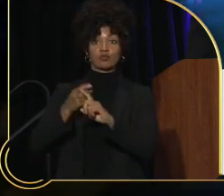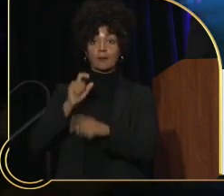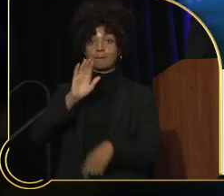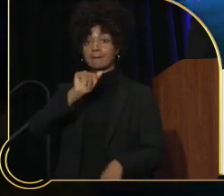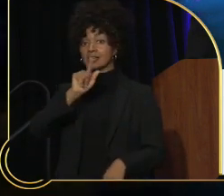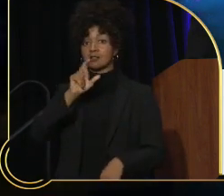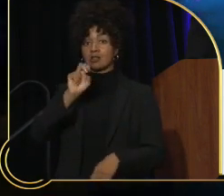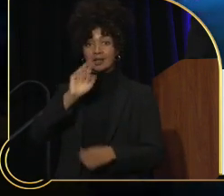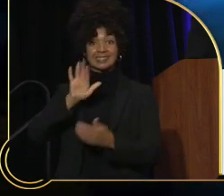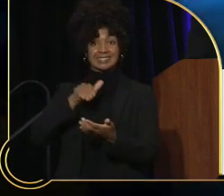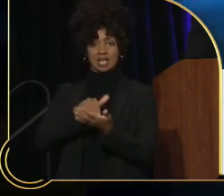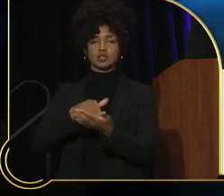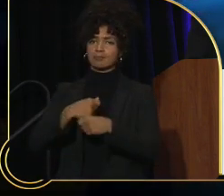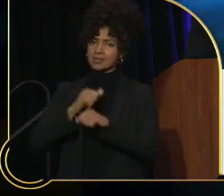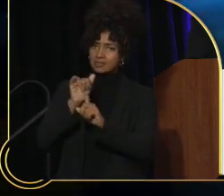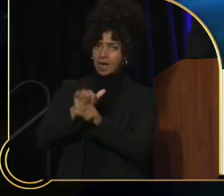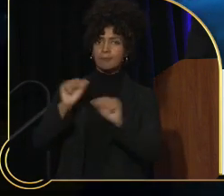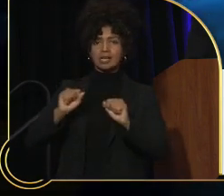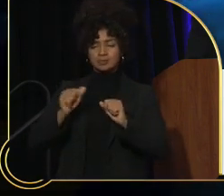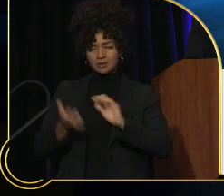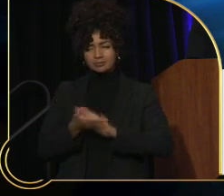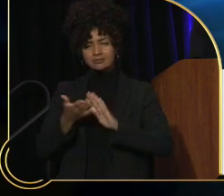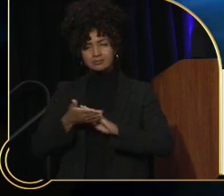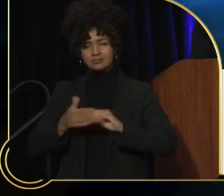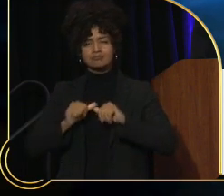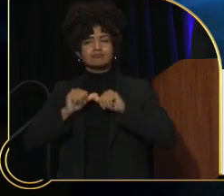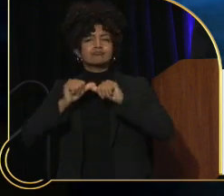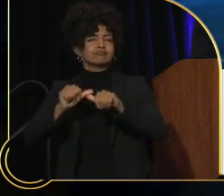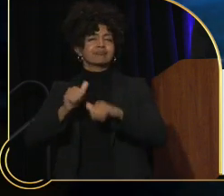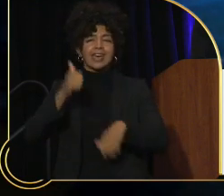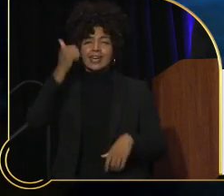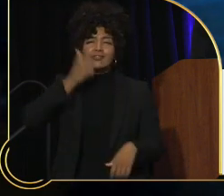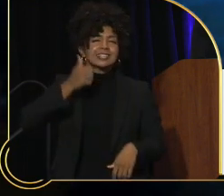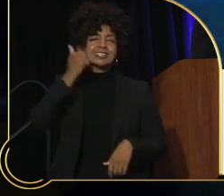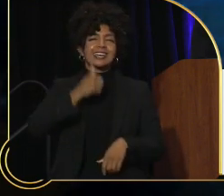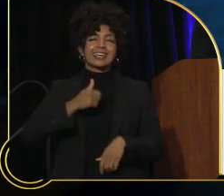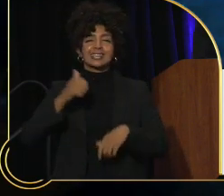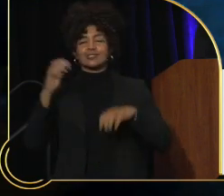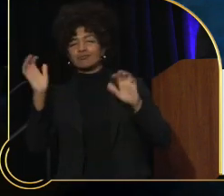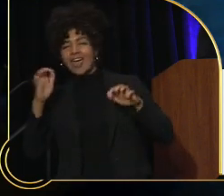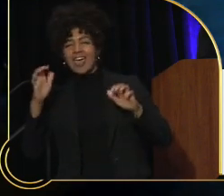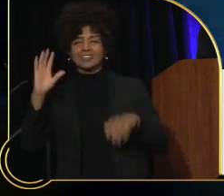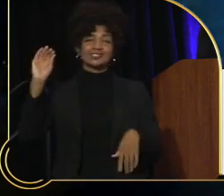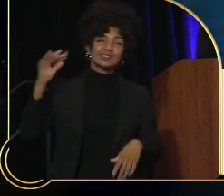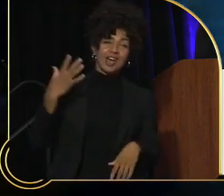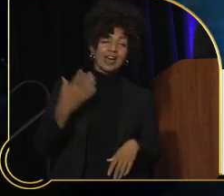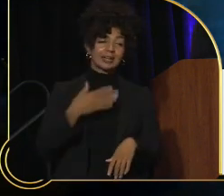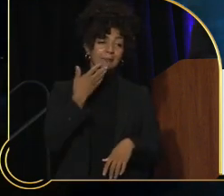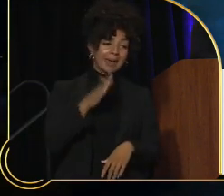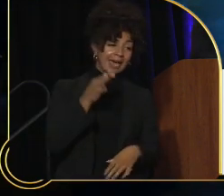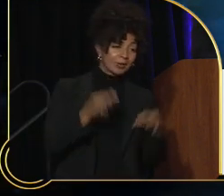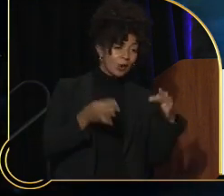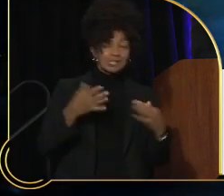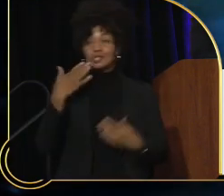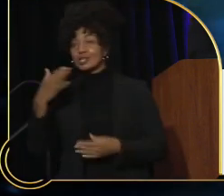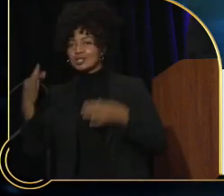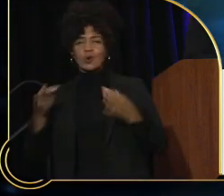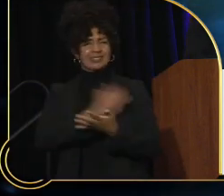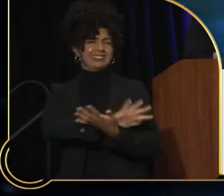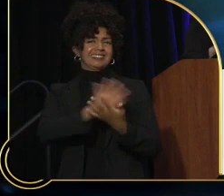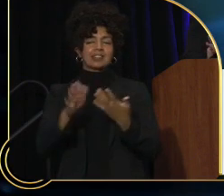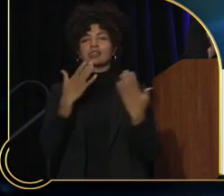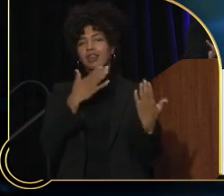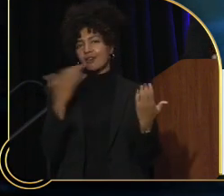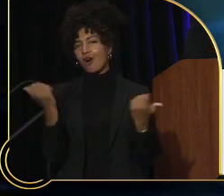day, rain, shine, bad courts, good courts, everything. So thank you all. You've never